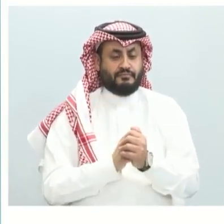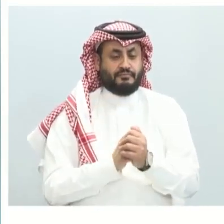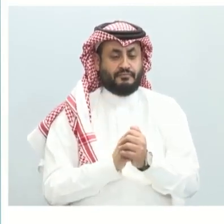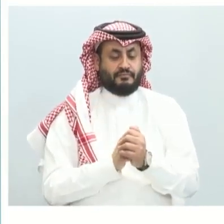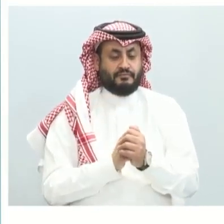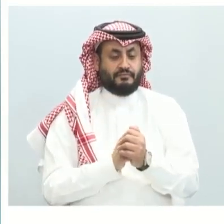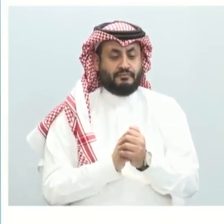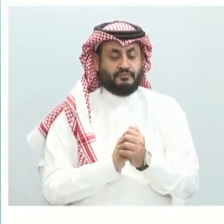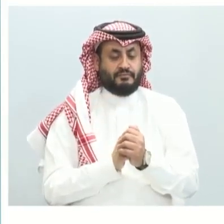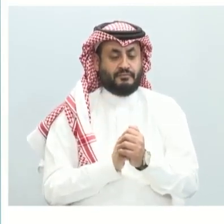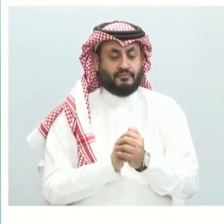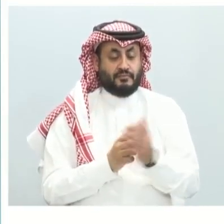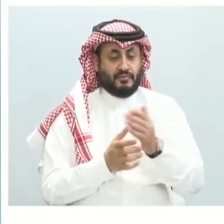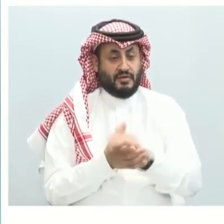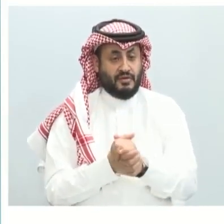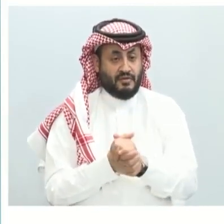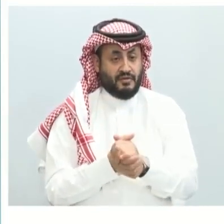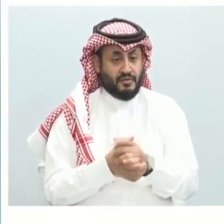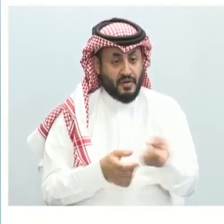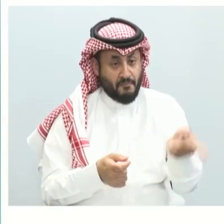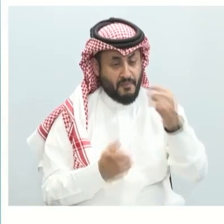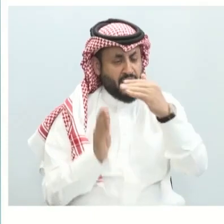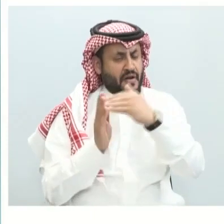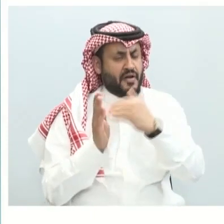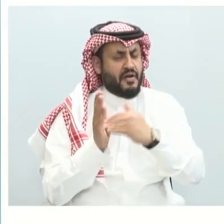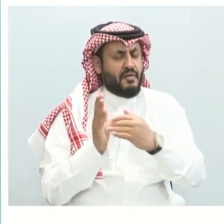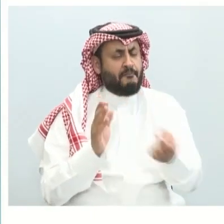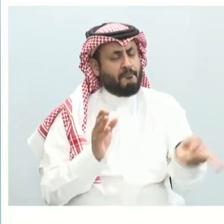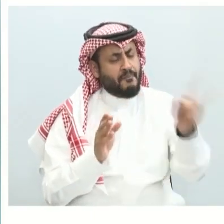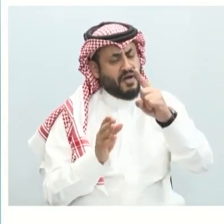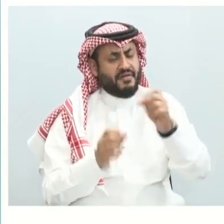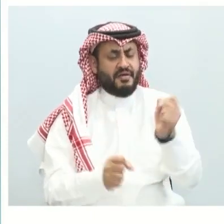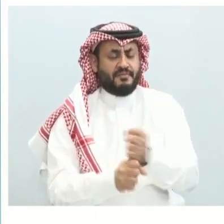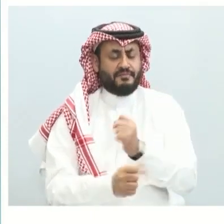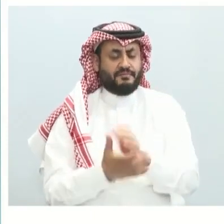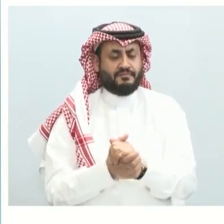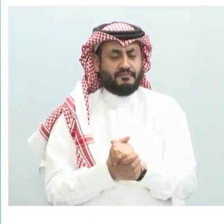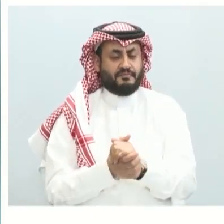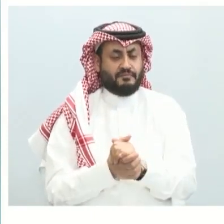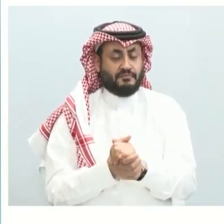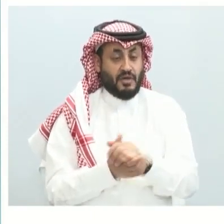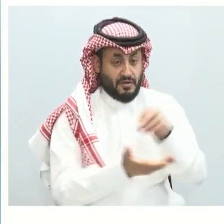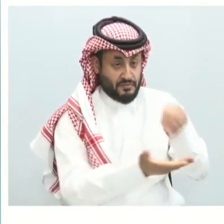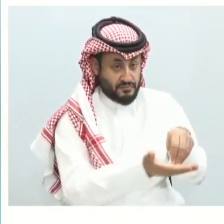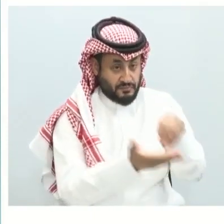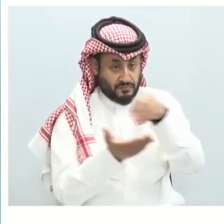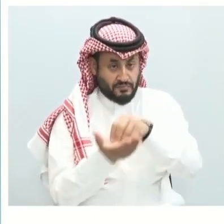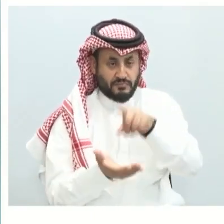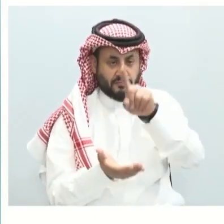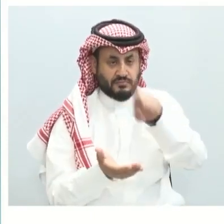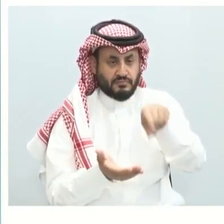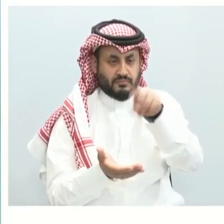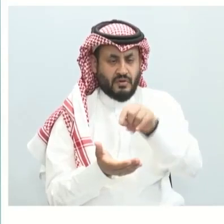to because to talk about her plans, to talk about the thing that she wants to do when she goes to